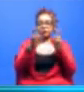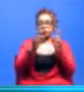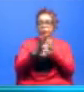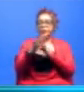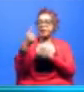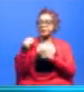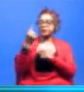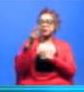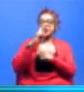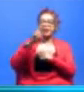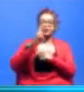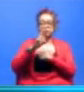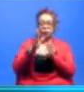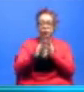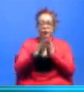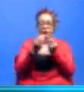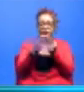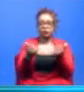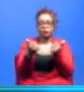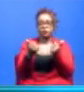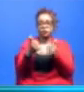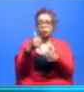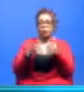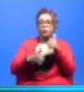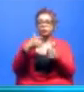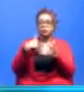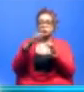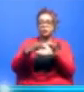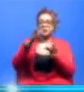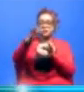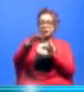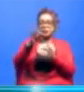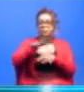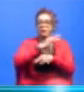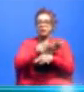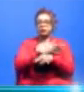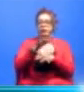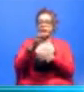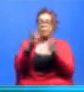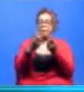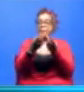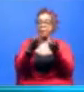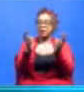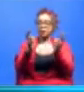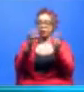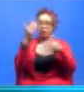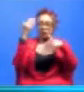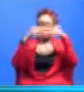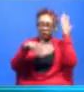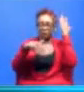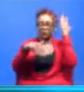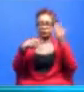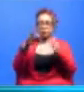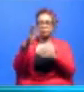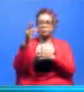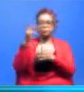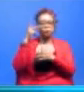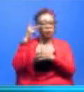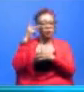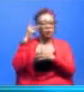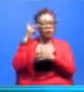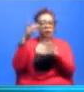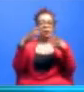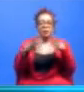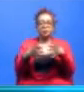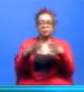Russian veto of a resolution seeking to extend the mandate of the panel of experts on sanctions on North Korea, a team whose